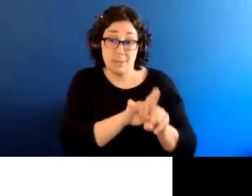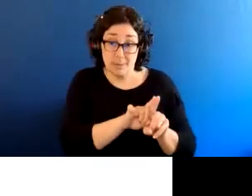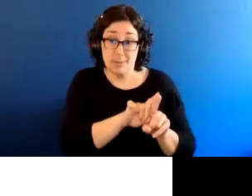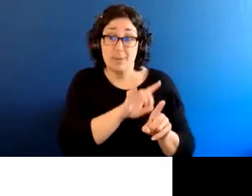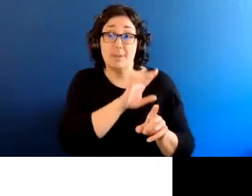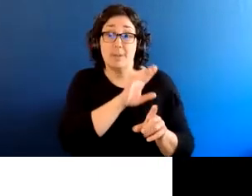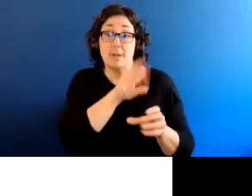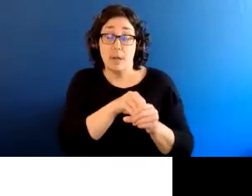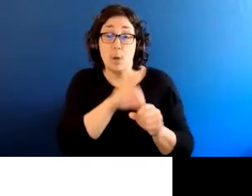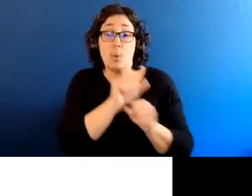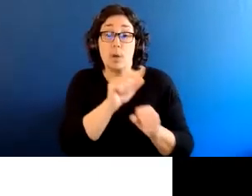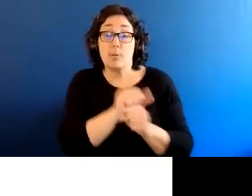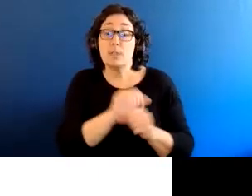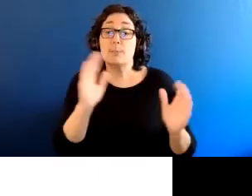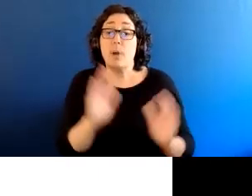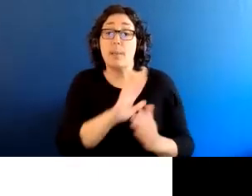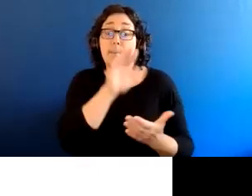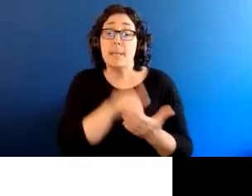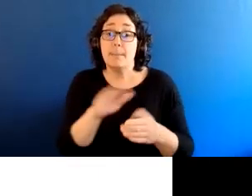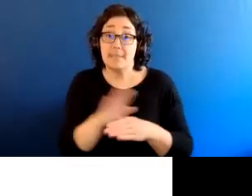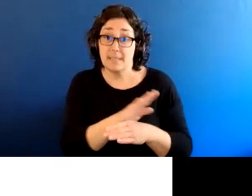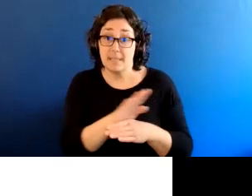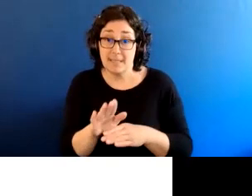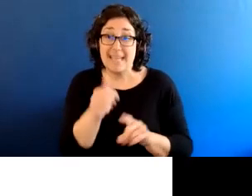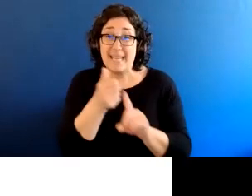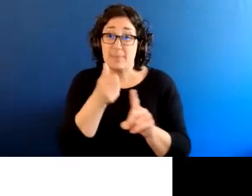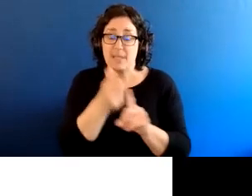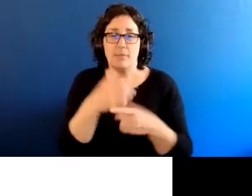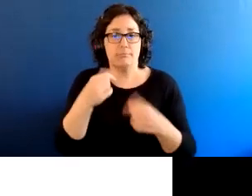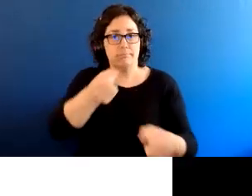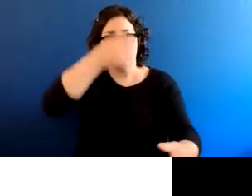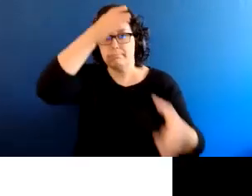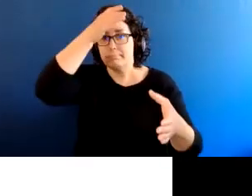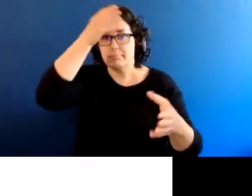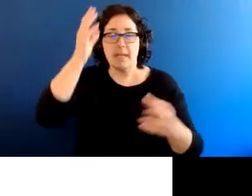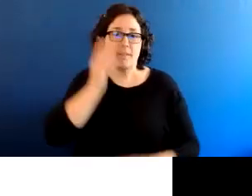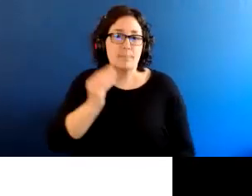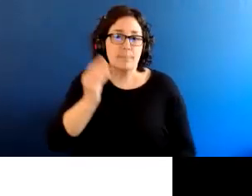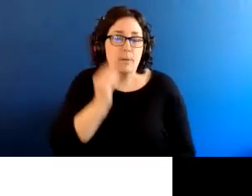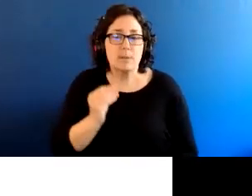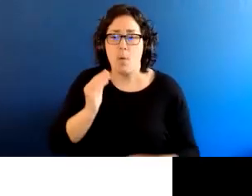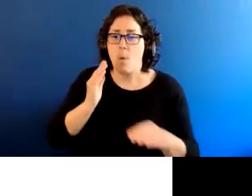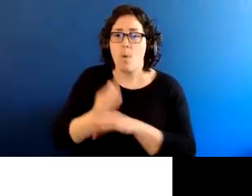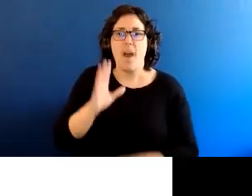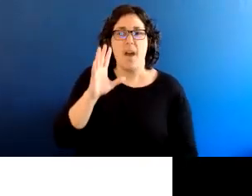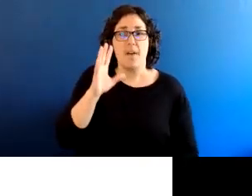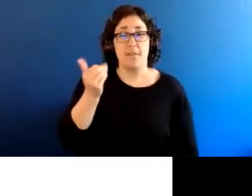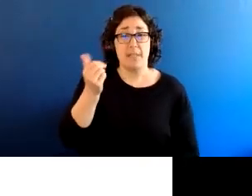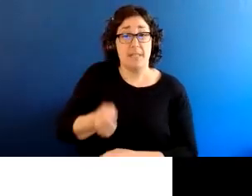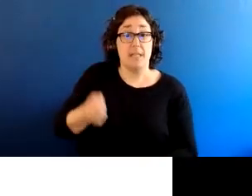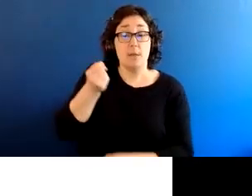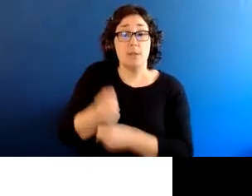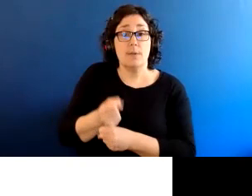the Office of Small and Medium Enterprises, Daniel brings a wealth of experience, including over 15 years of